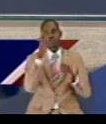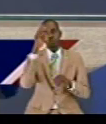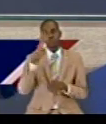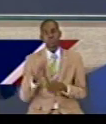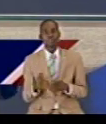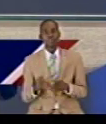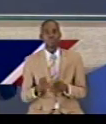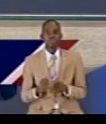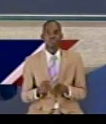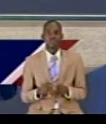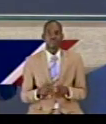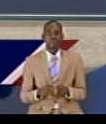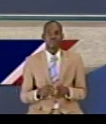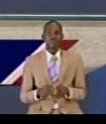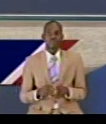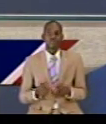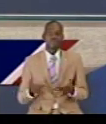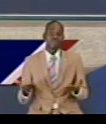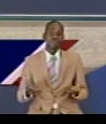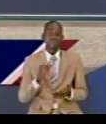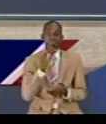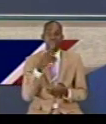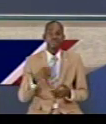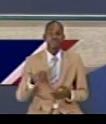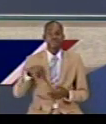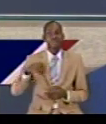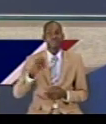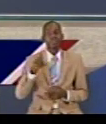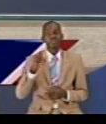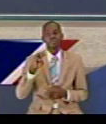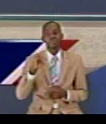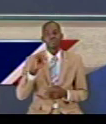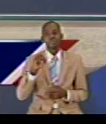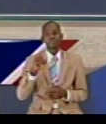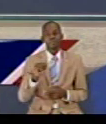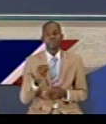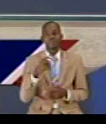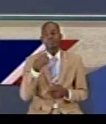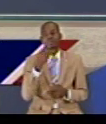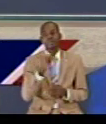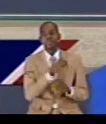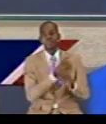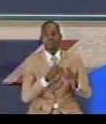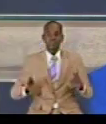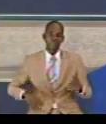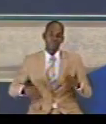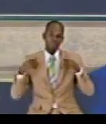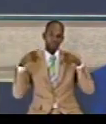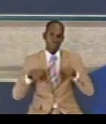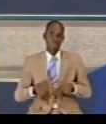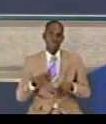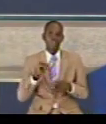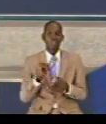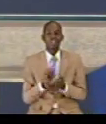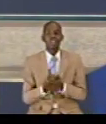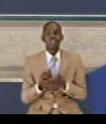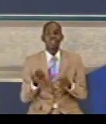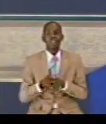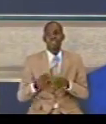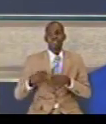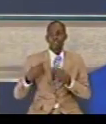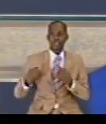is a psalmist telling the Lord personally that as the hart, as